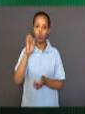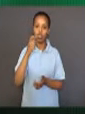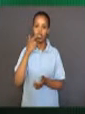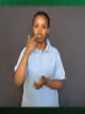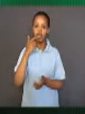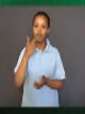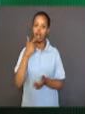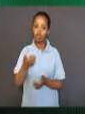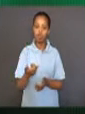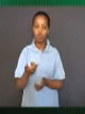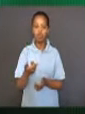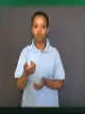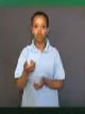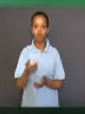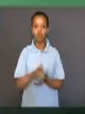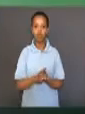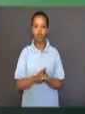in their life cycles.